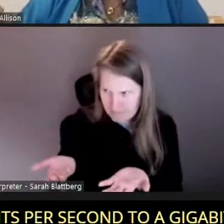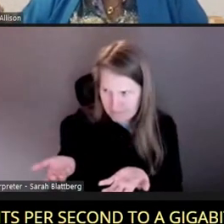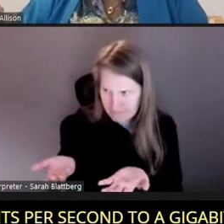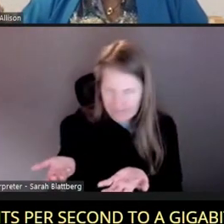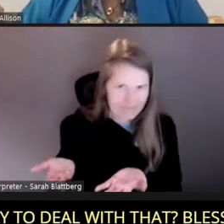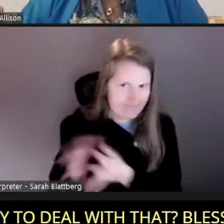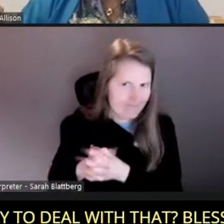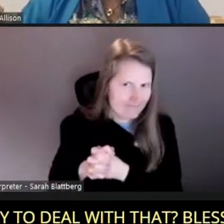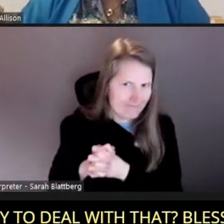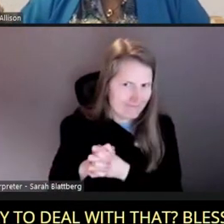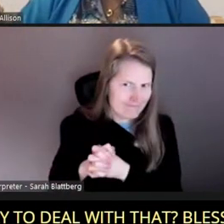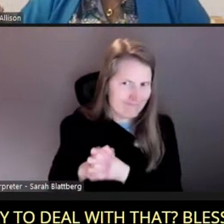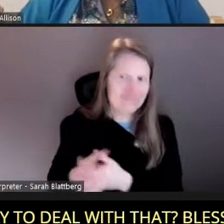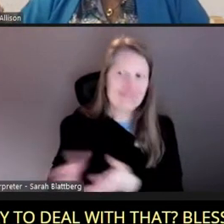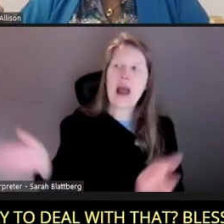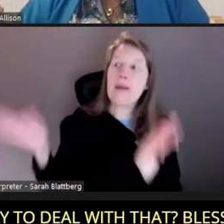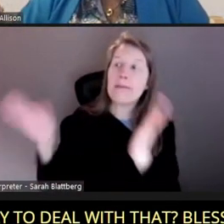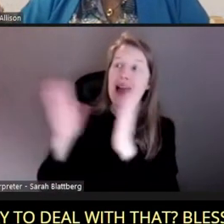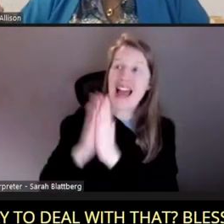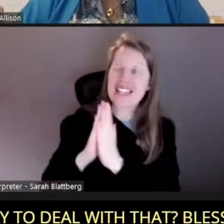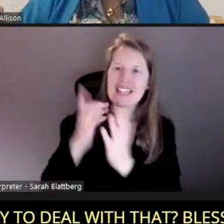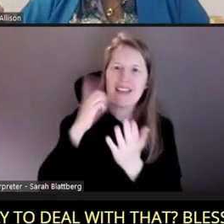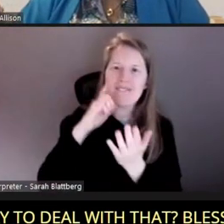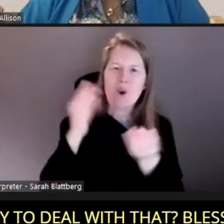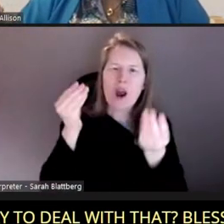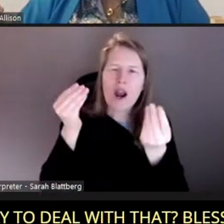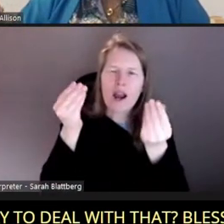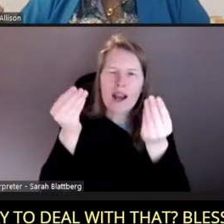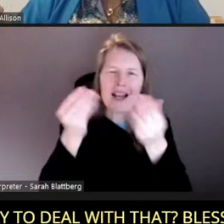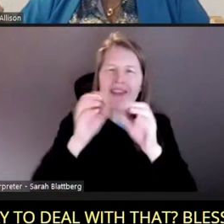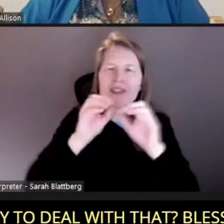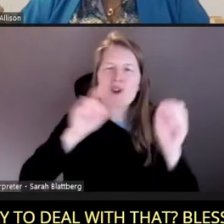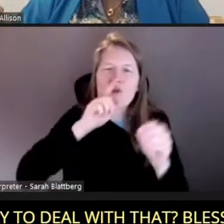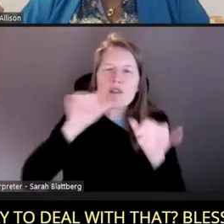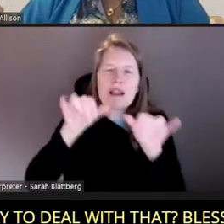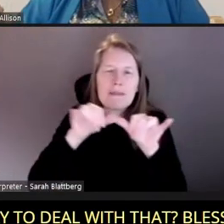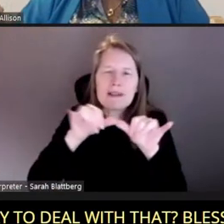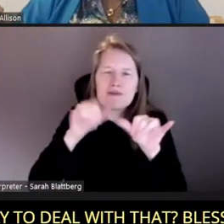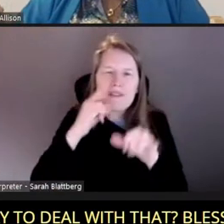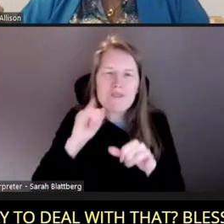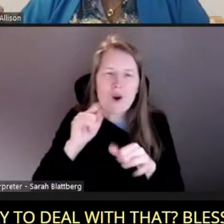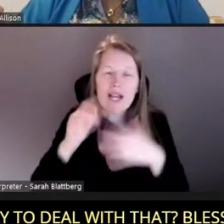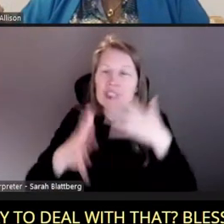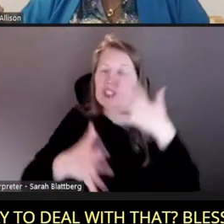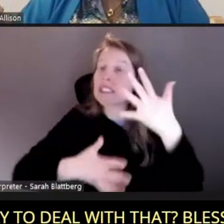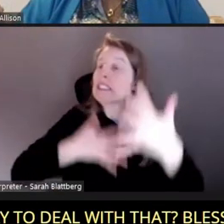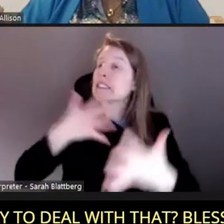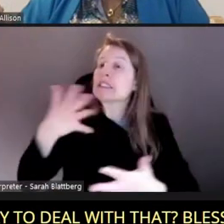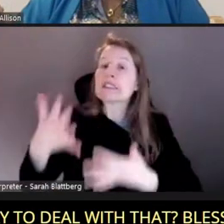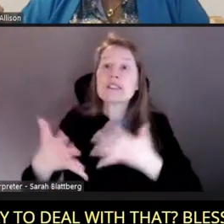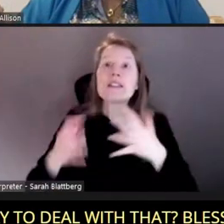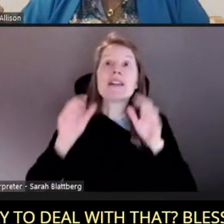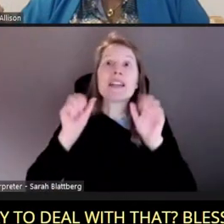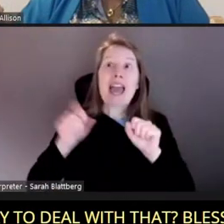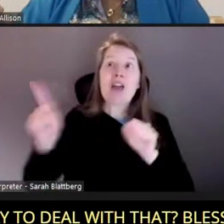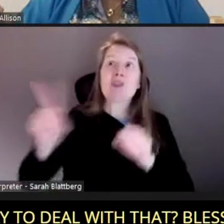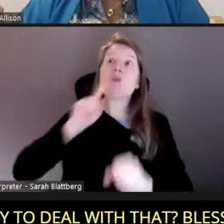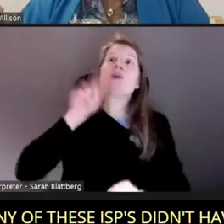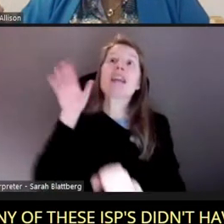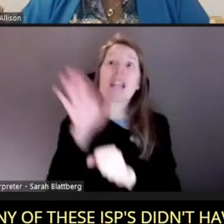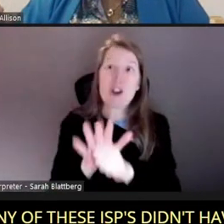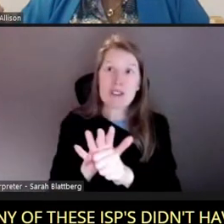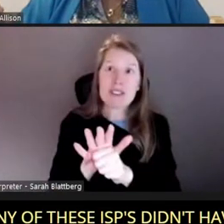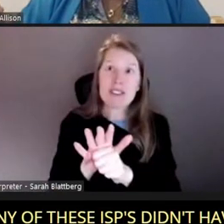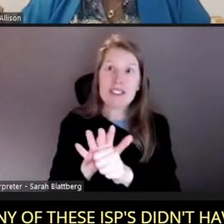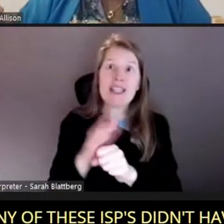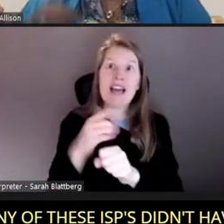was asking them for something that felt ephemeral and that no one had a metric for, which is just like, can you guarantee that I can